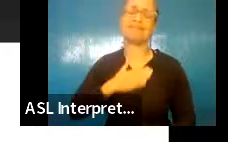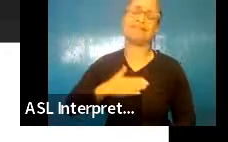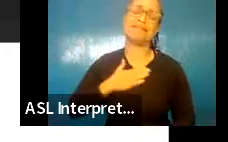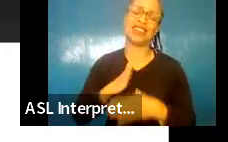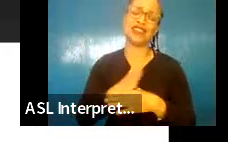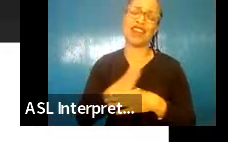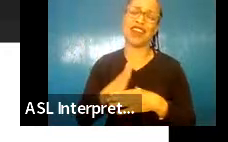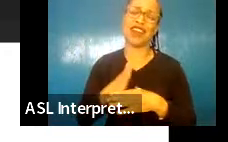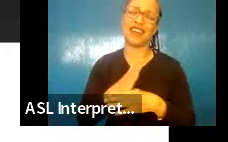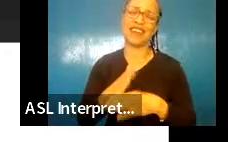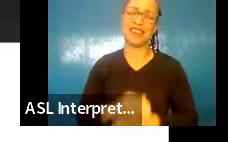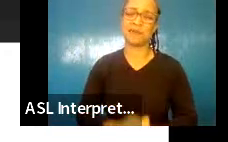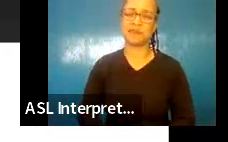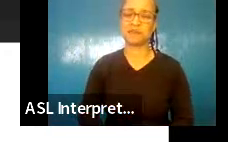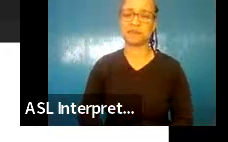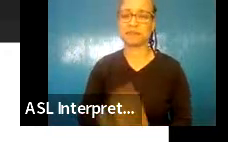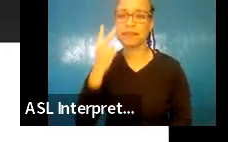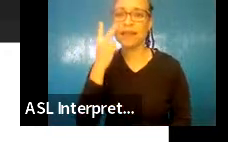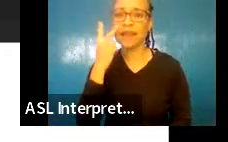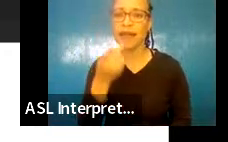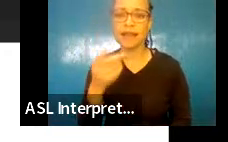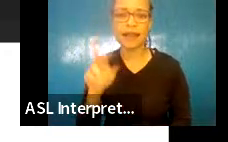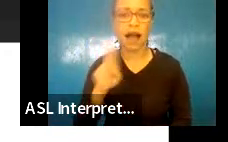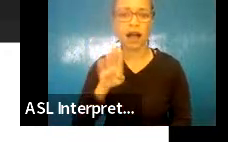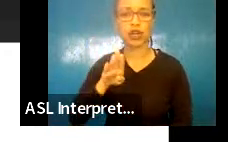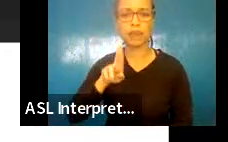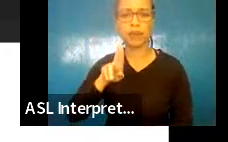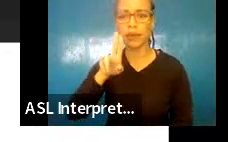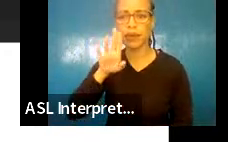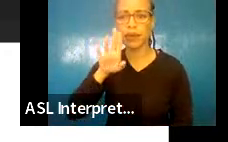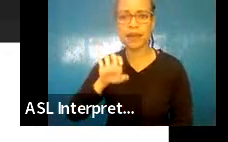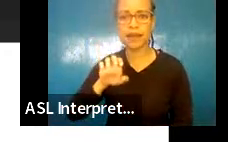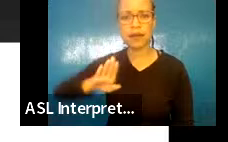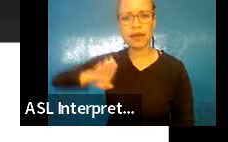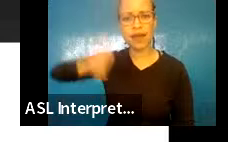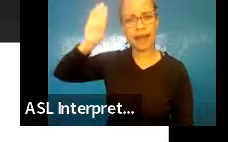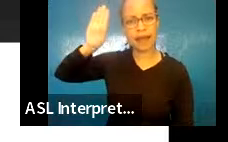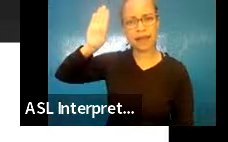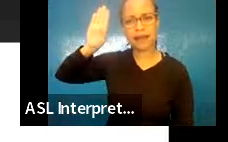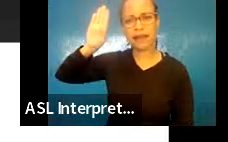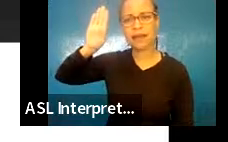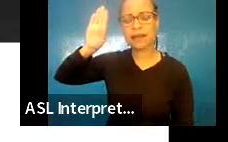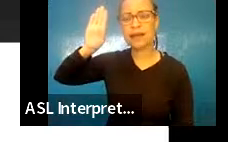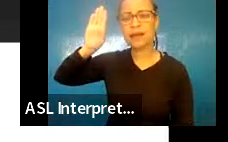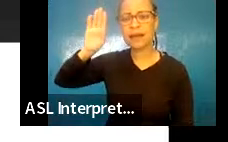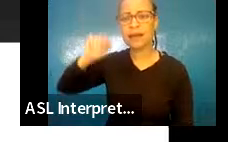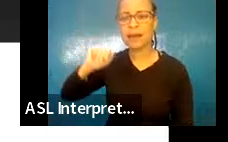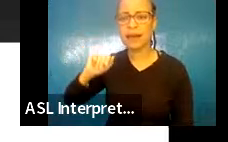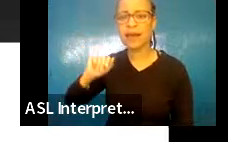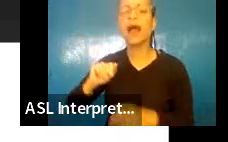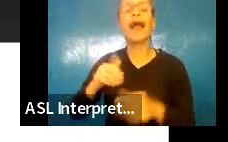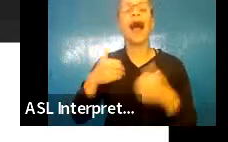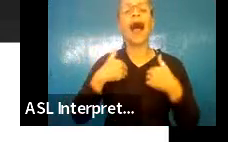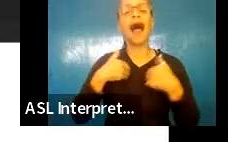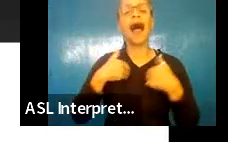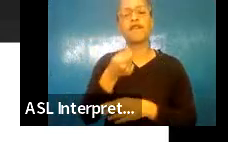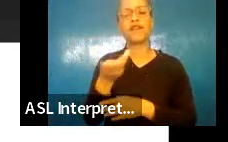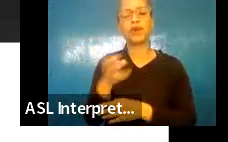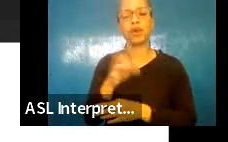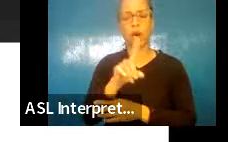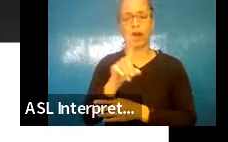I see Dr. Bruce, your hand is up. Yeah, I have a couple of questions. Since